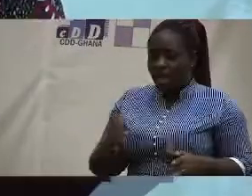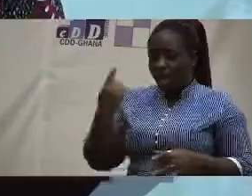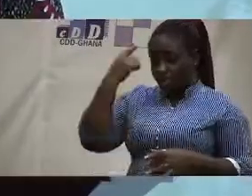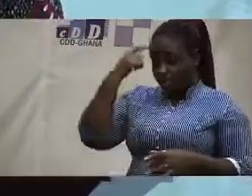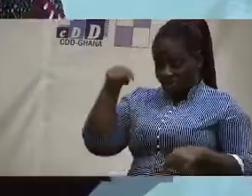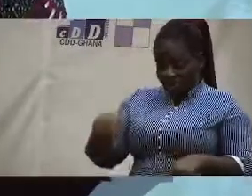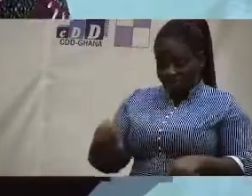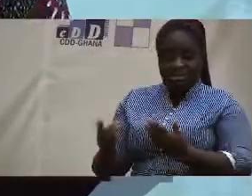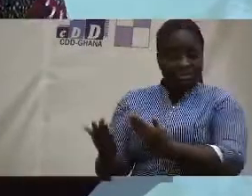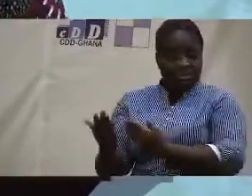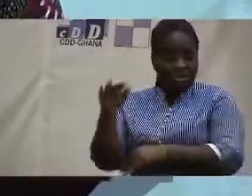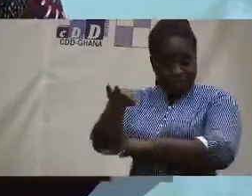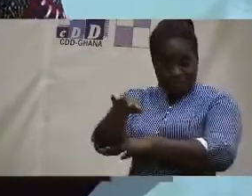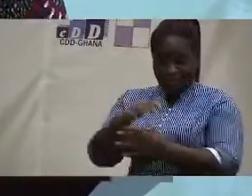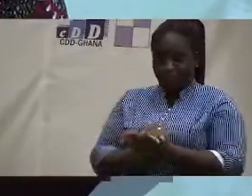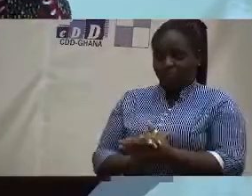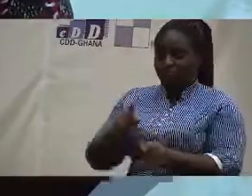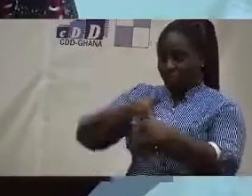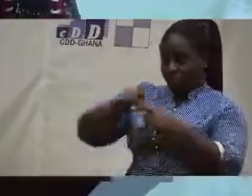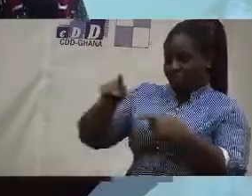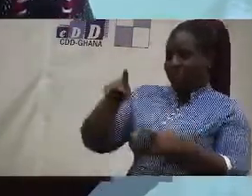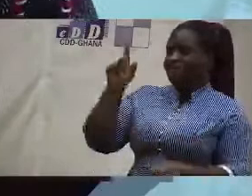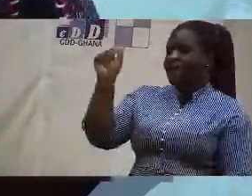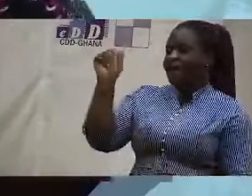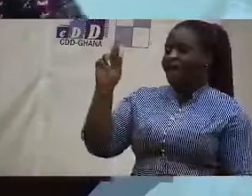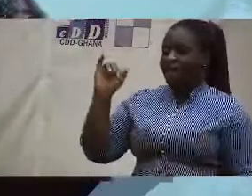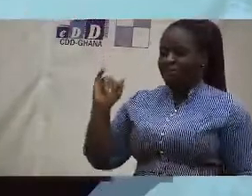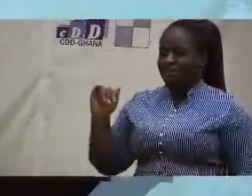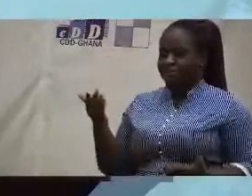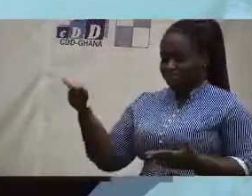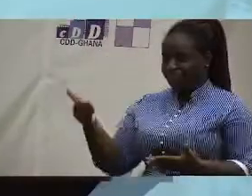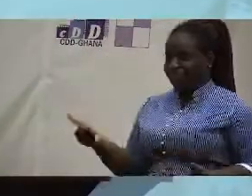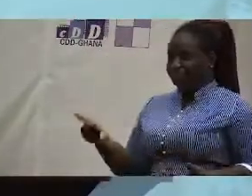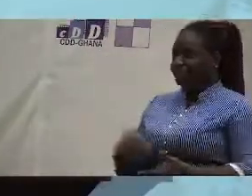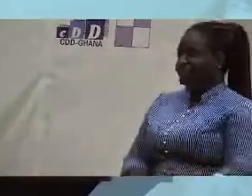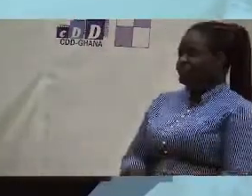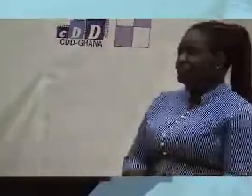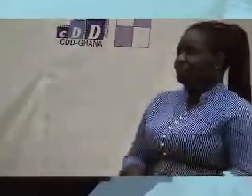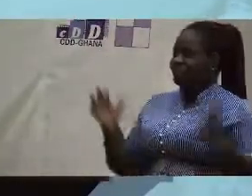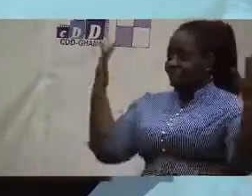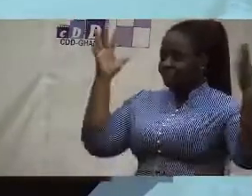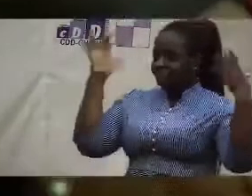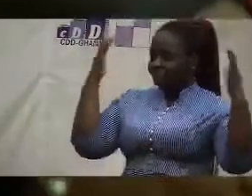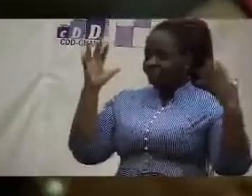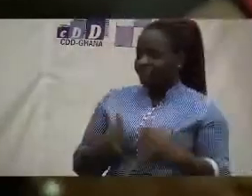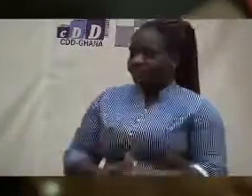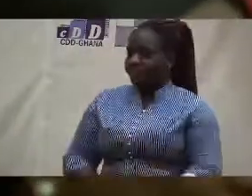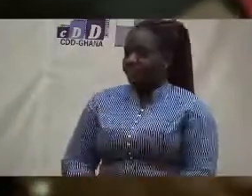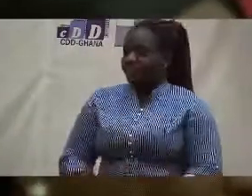for this evening, Professor Kakari, please. You can do it better.